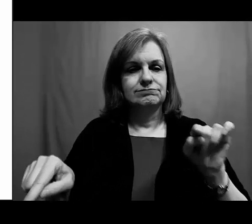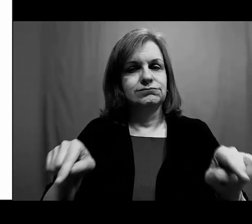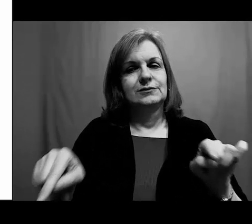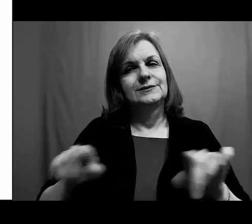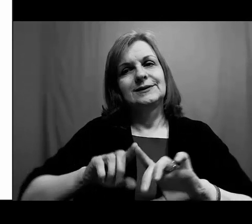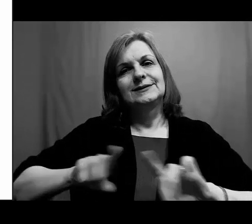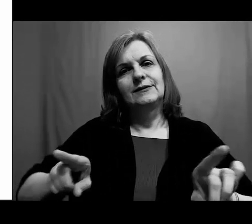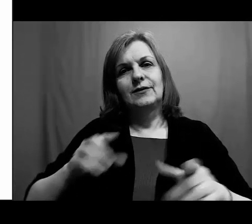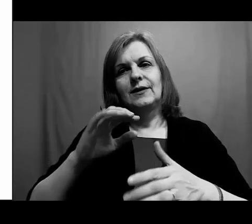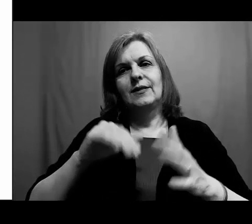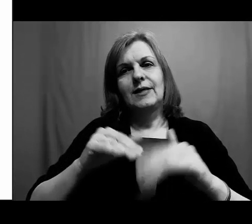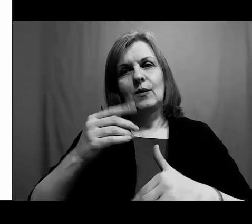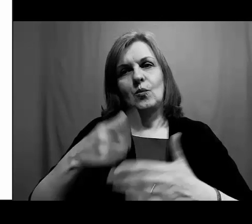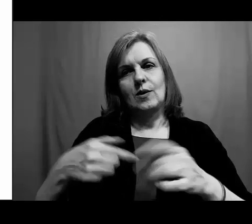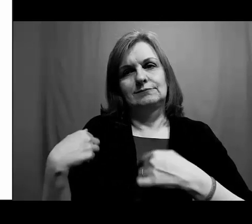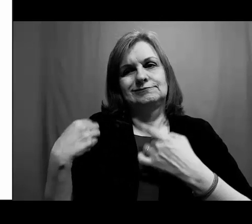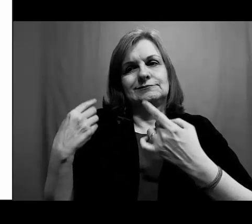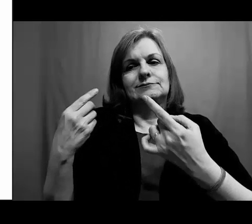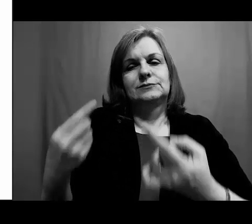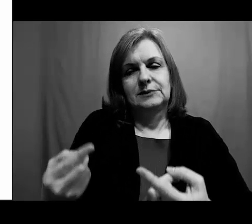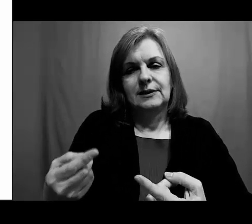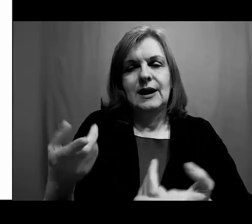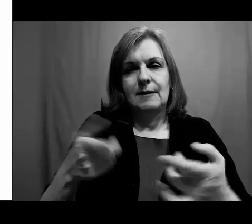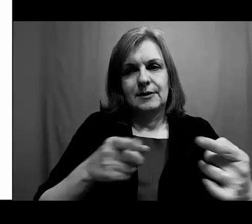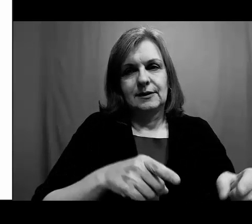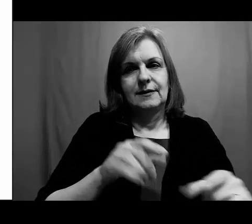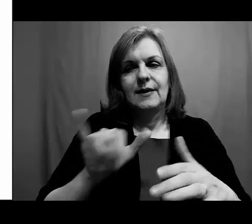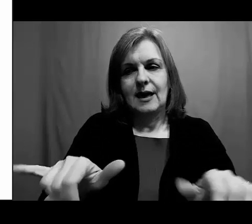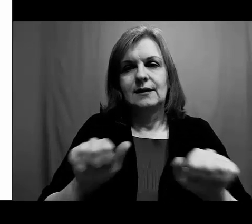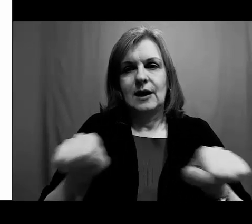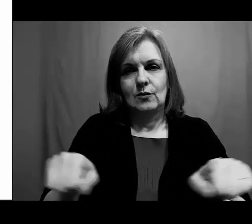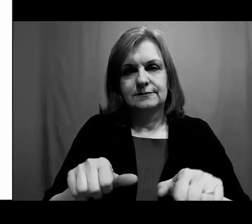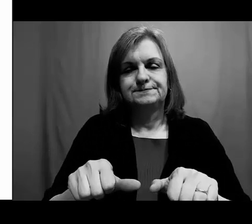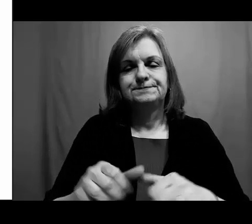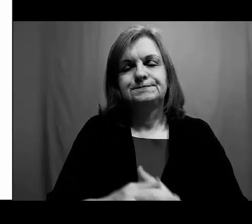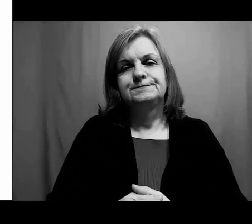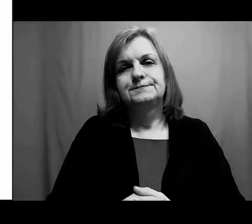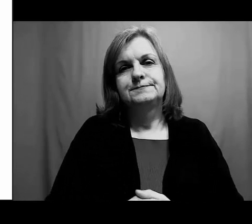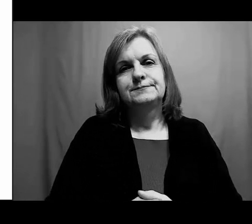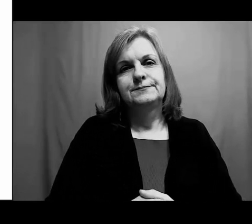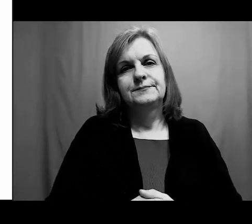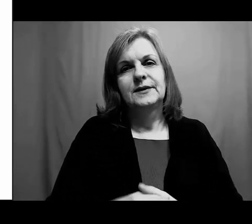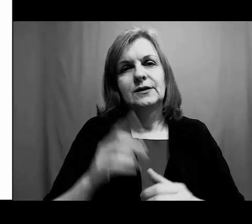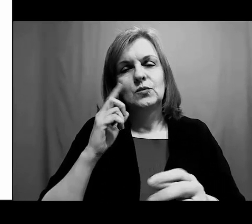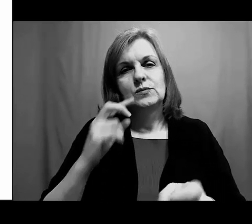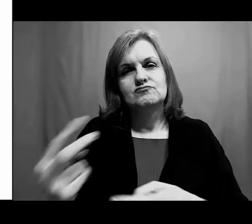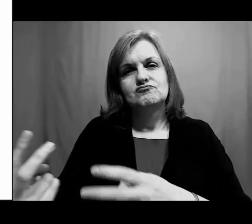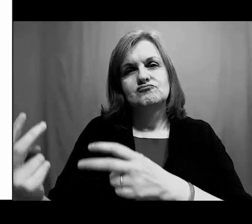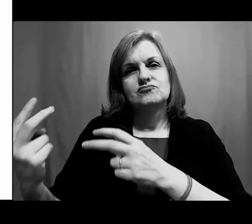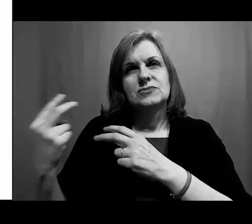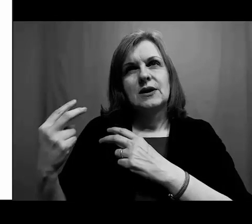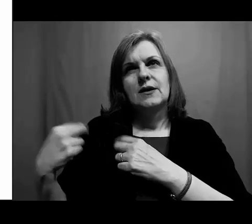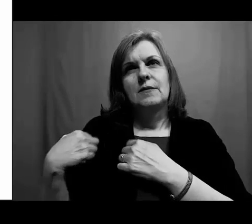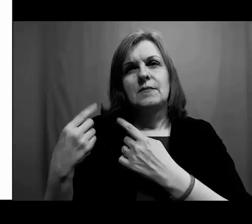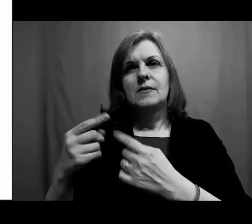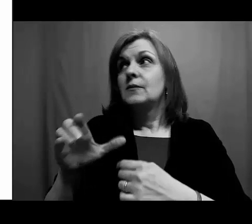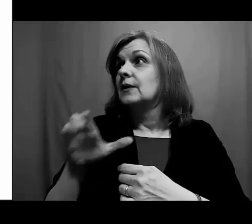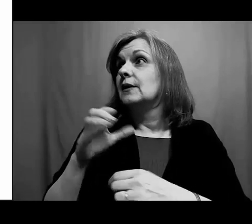certainly differ from what is historically most common in that area. So we look at over the